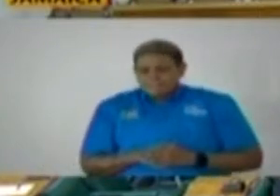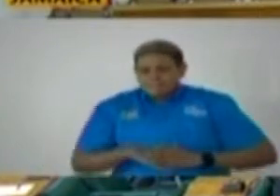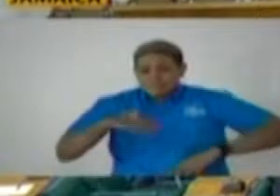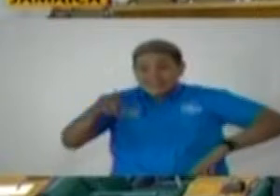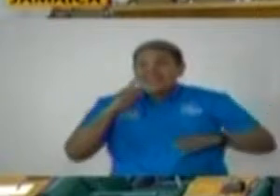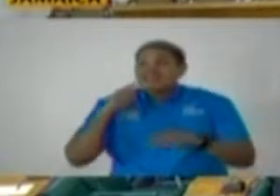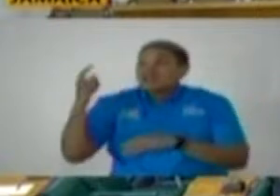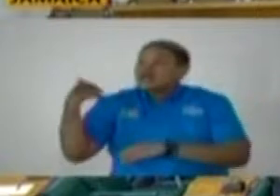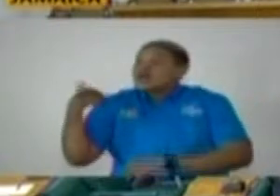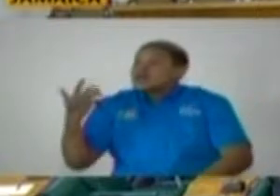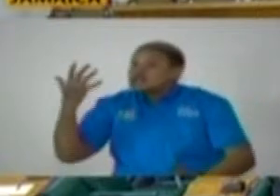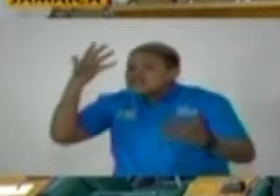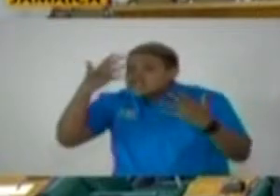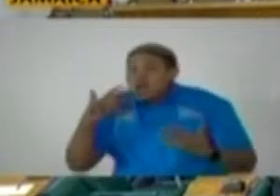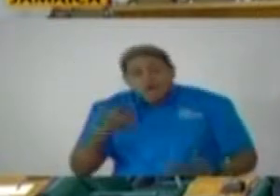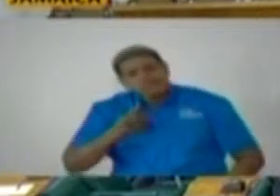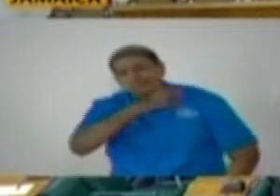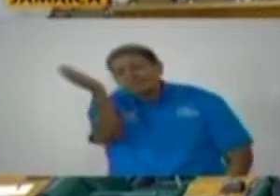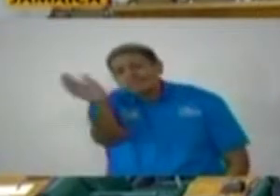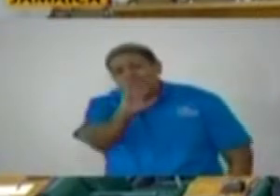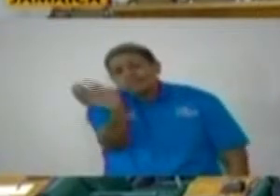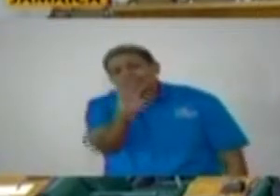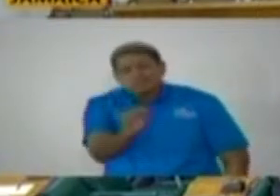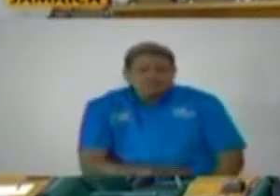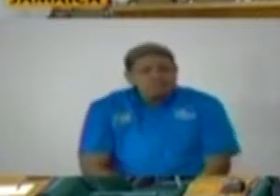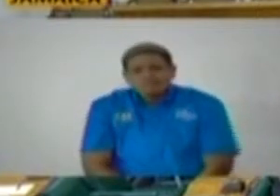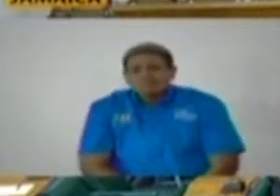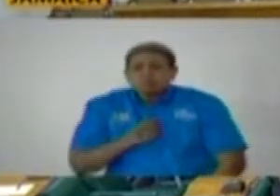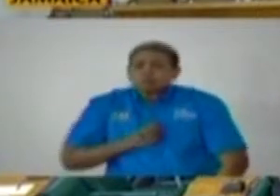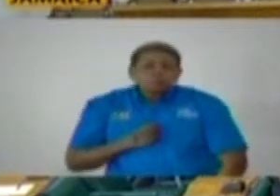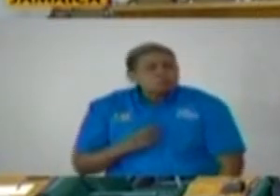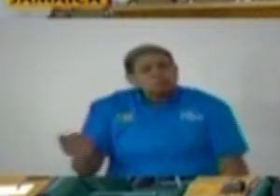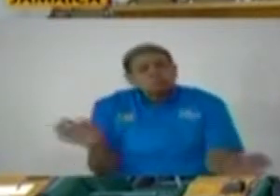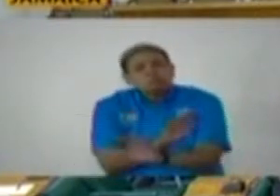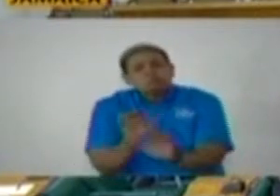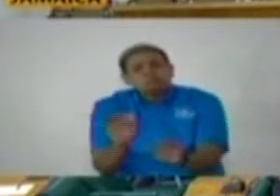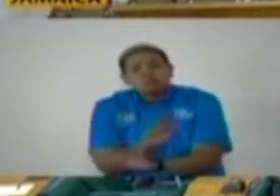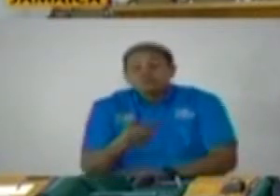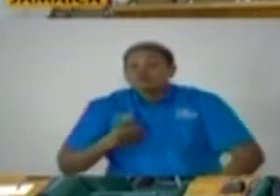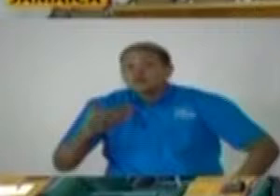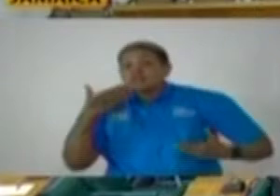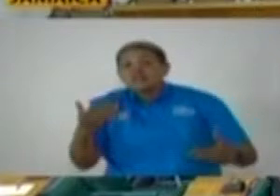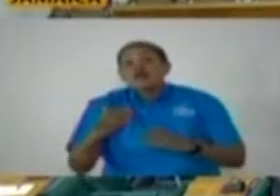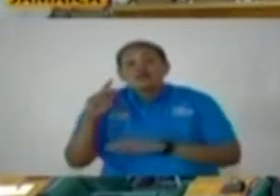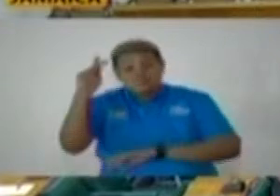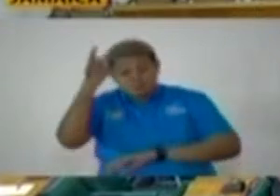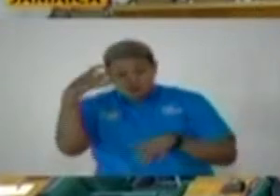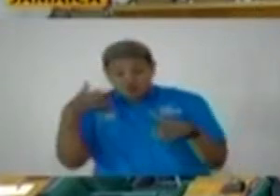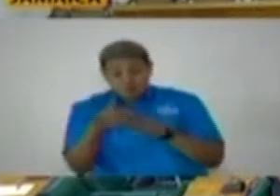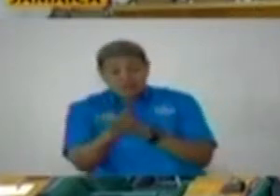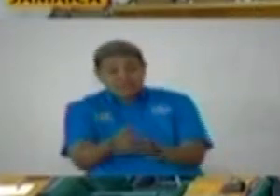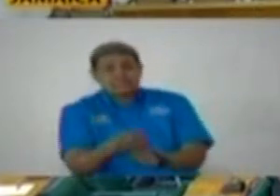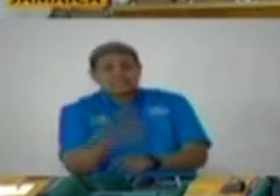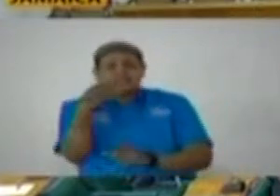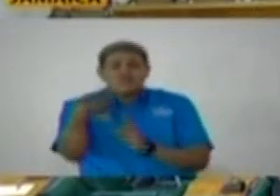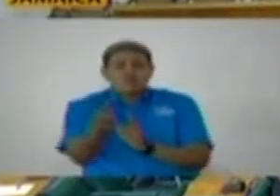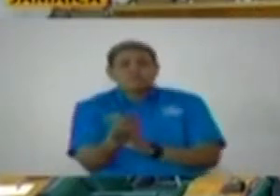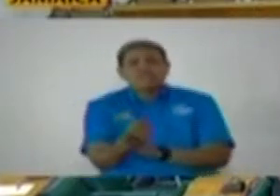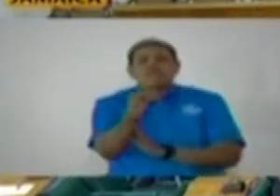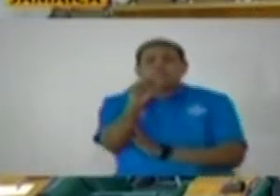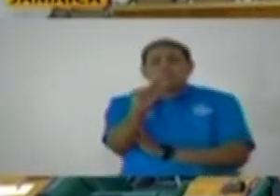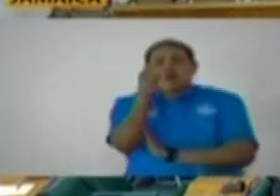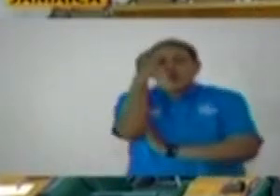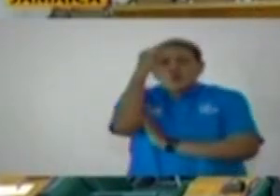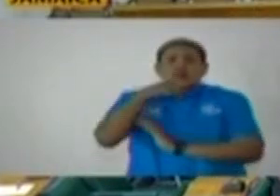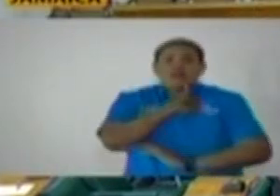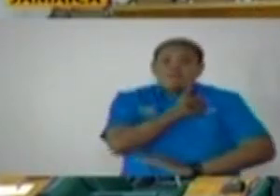I regret that choice. And I want to thank our party leader and opposition leader, Mark Golding, my